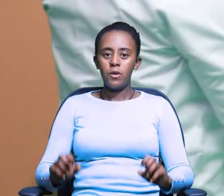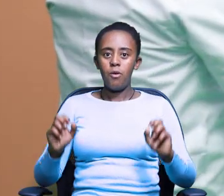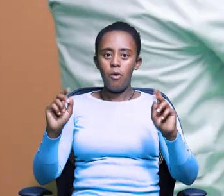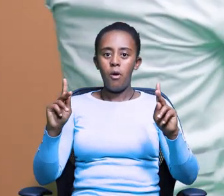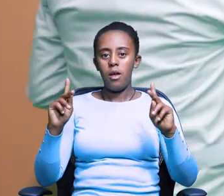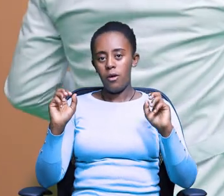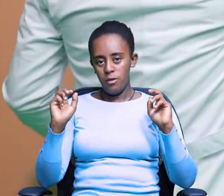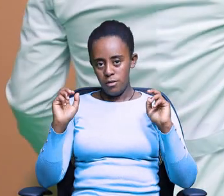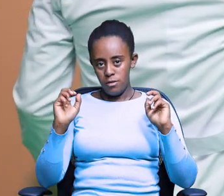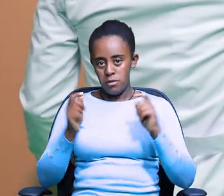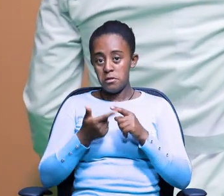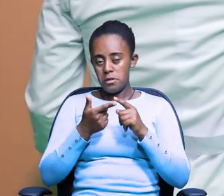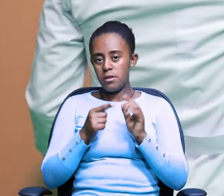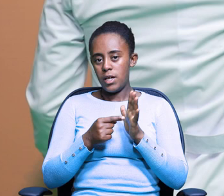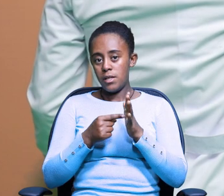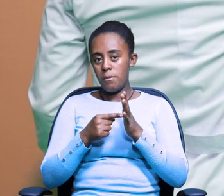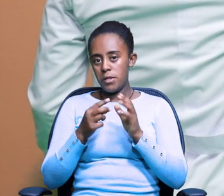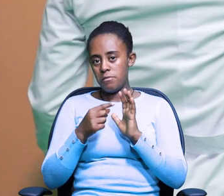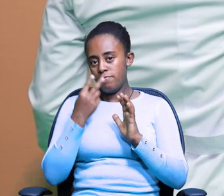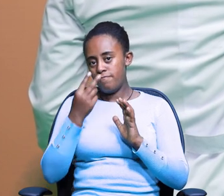Okay, let's see second example.